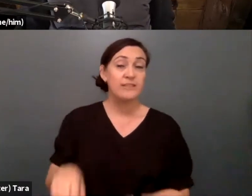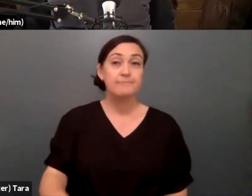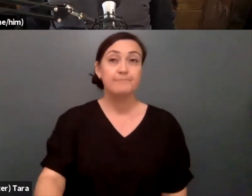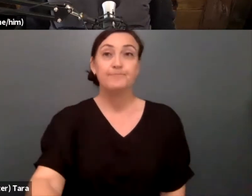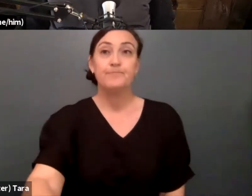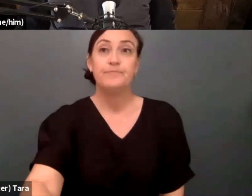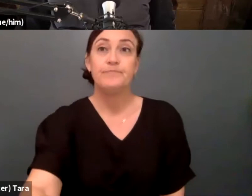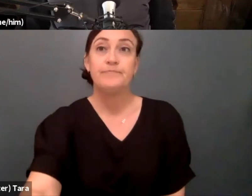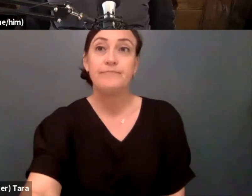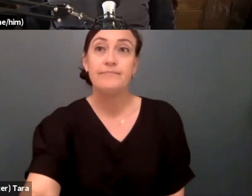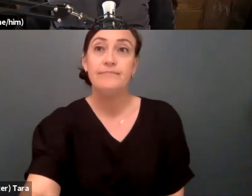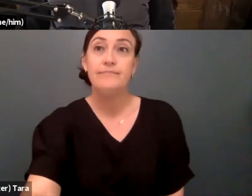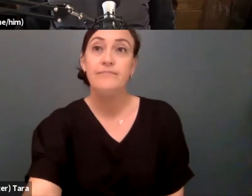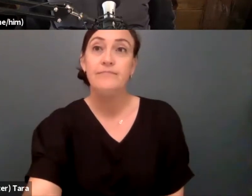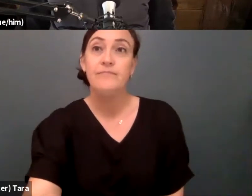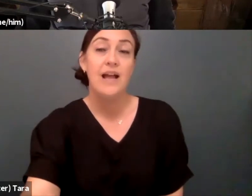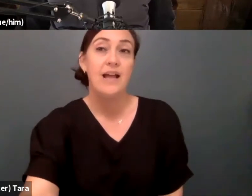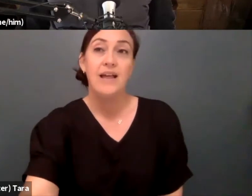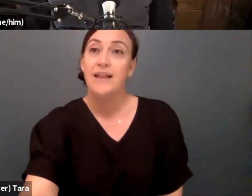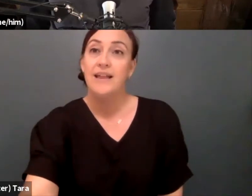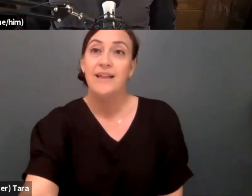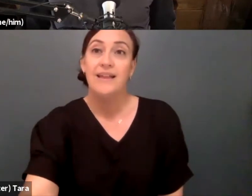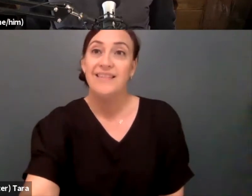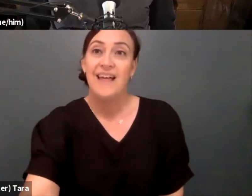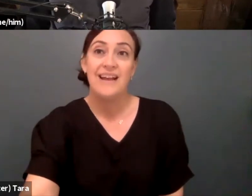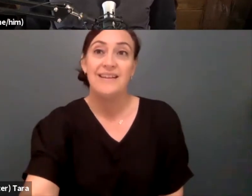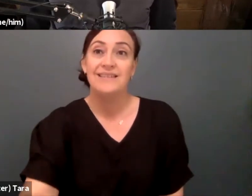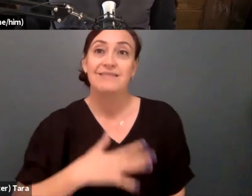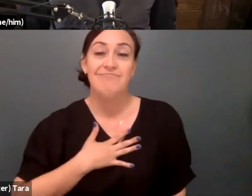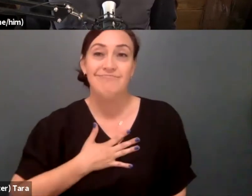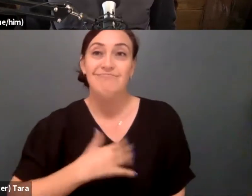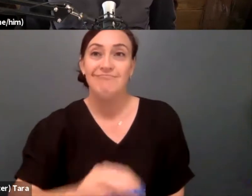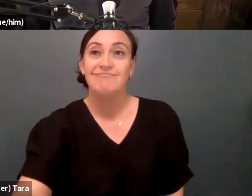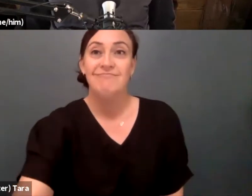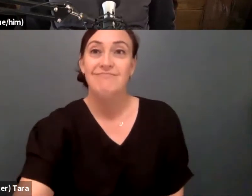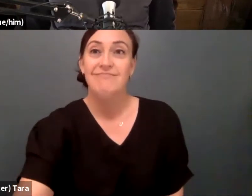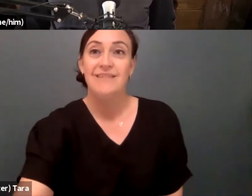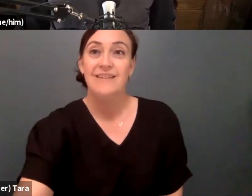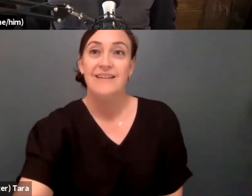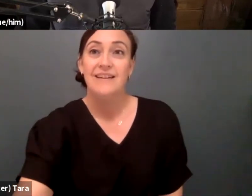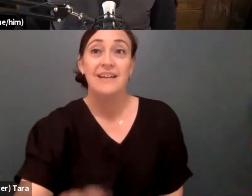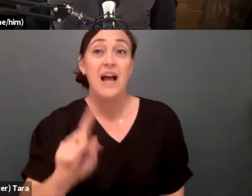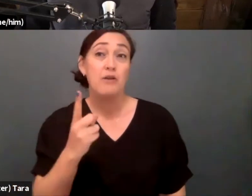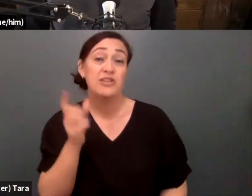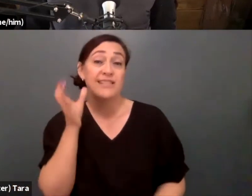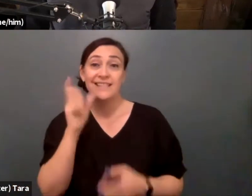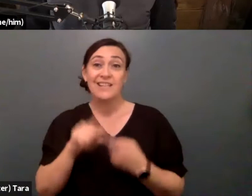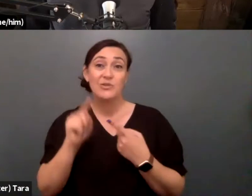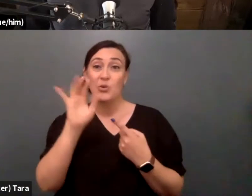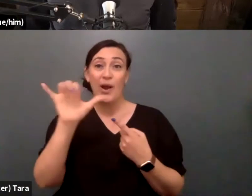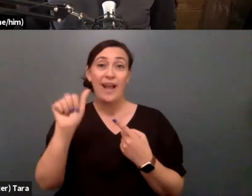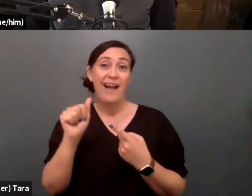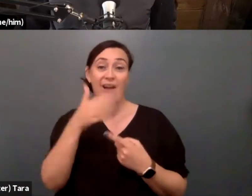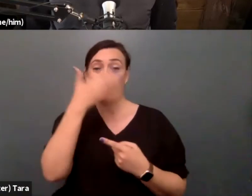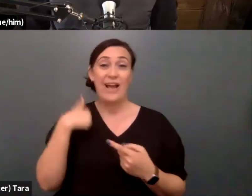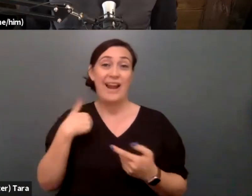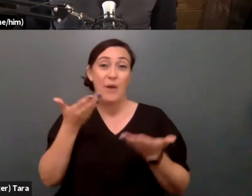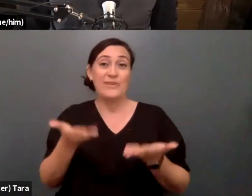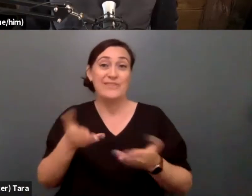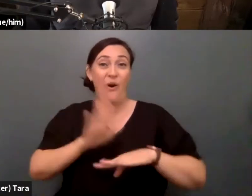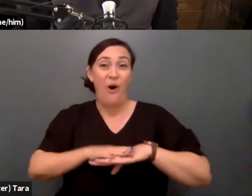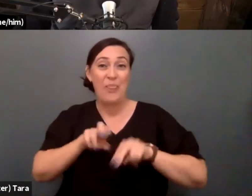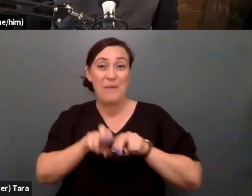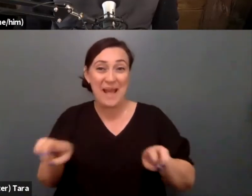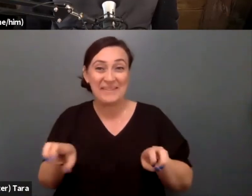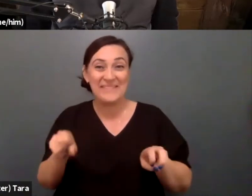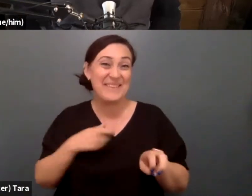Yeah, that's powerful. No, sorry, this is one of those moments where I was just listening to Toya and I just forgot I was on a panel. So I apologize to